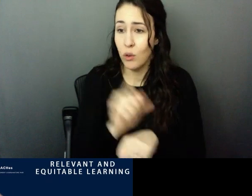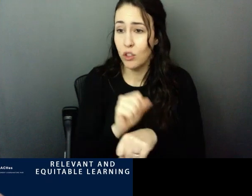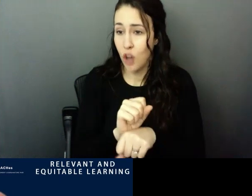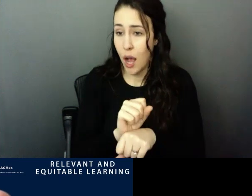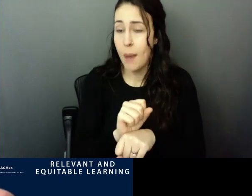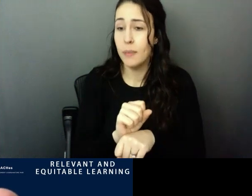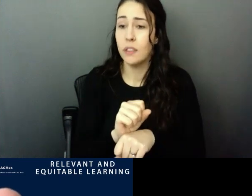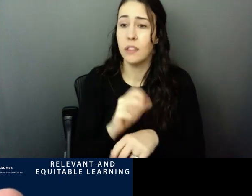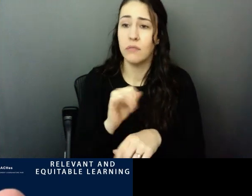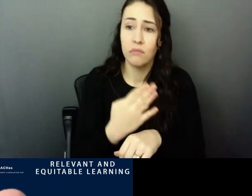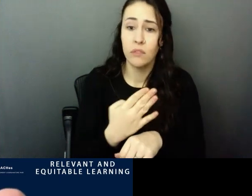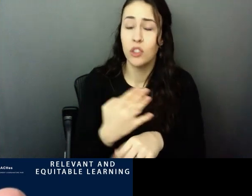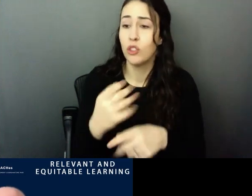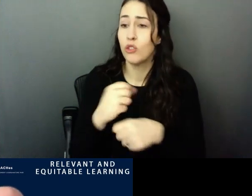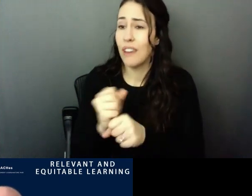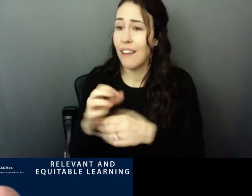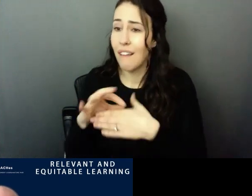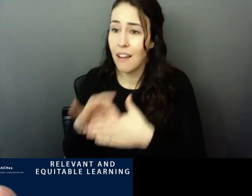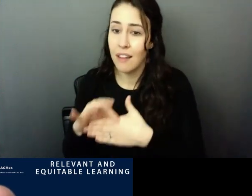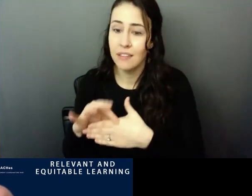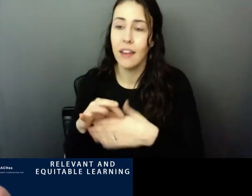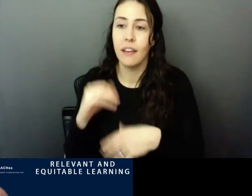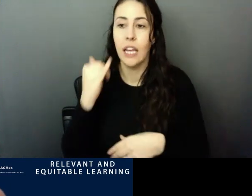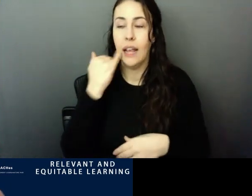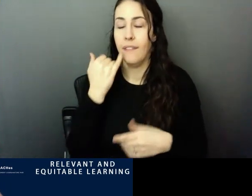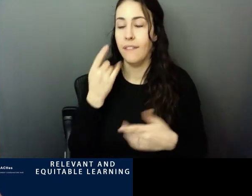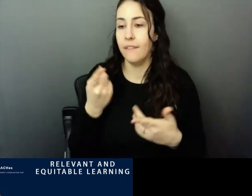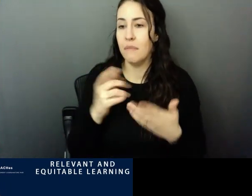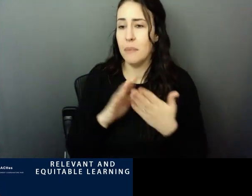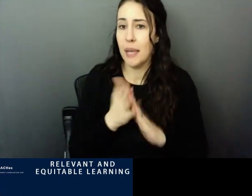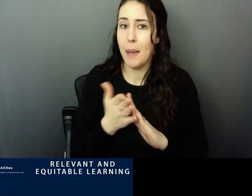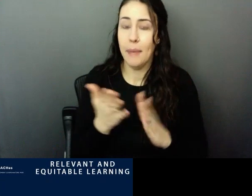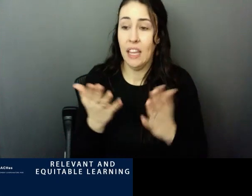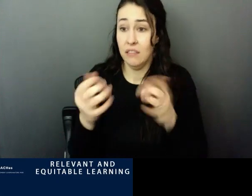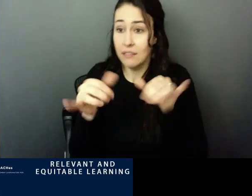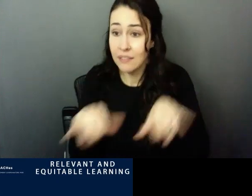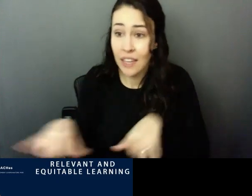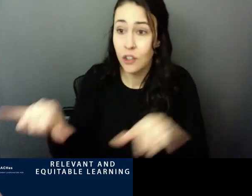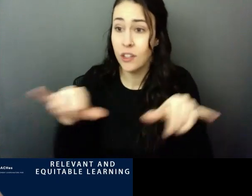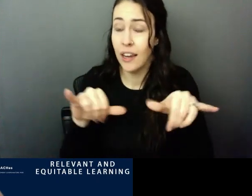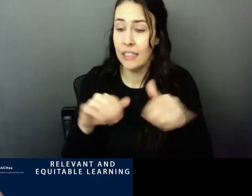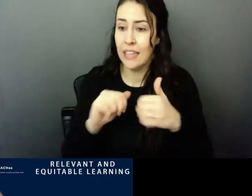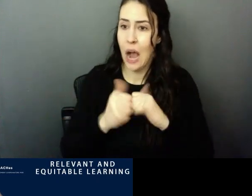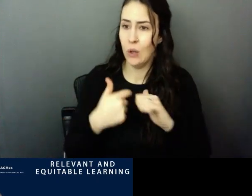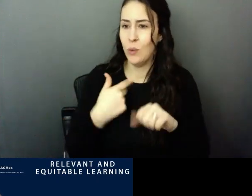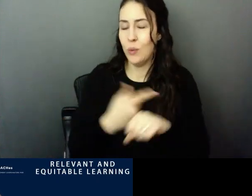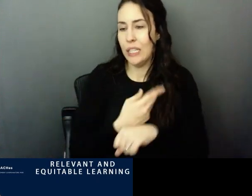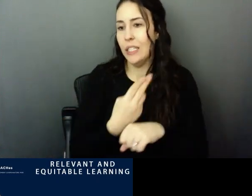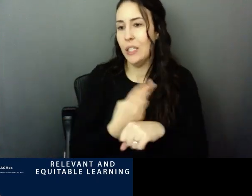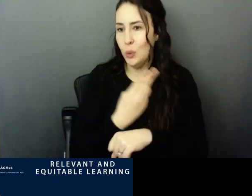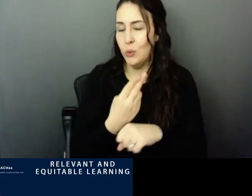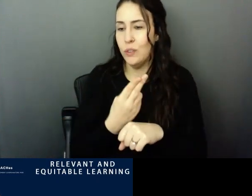content. If it's becoming some type of a standardized thing, how do we leverage that? So I